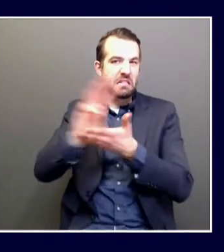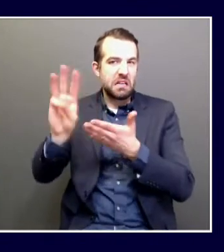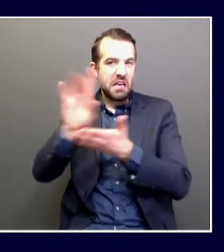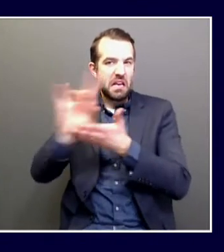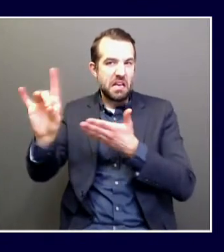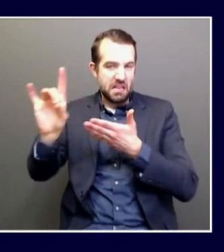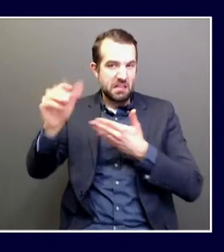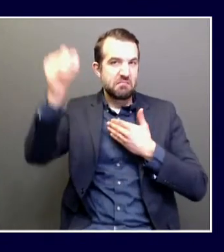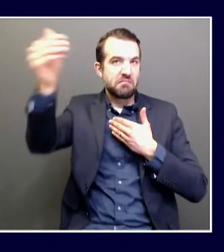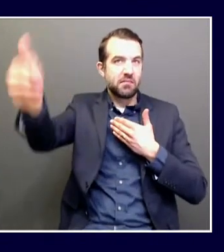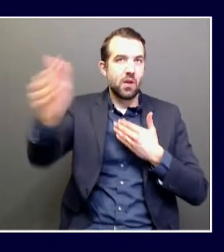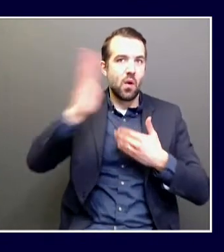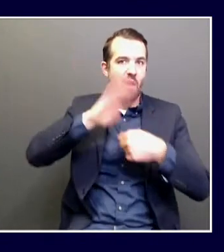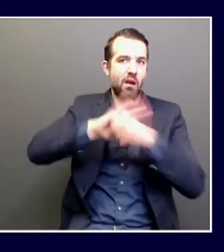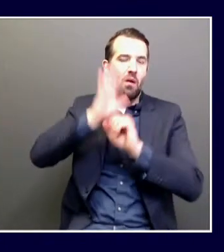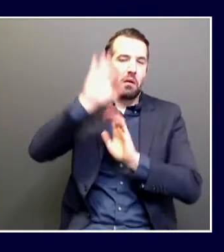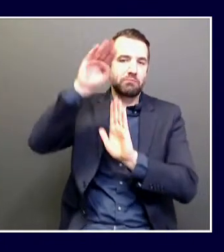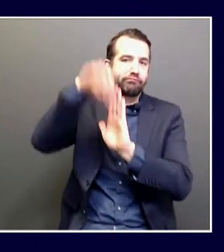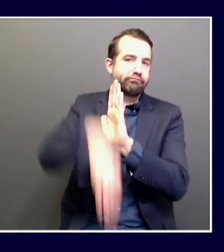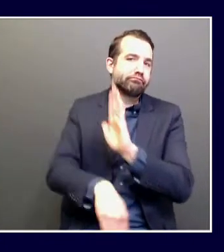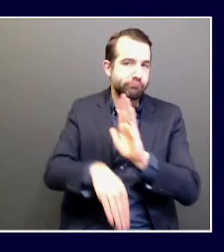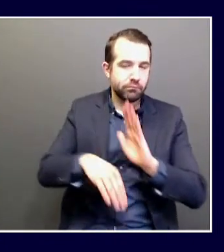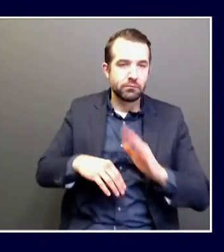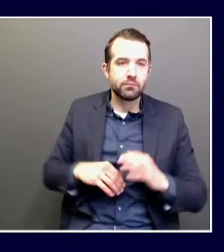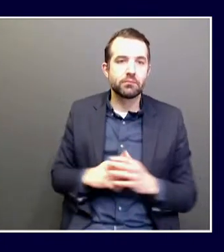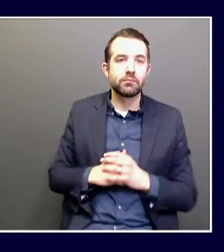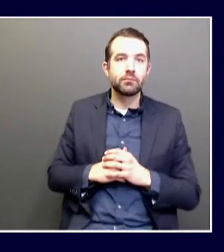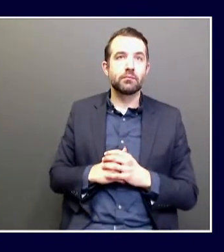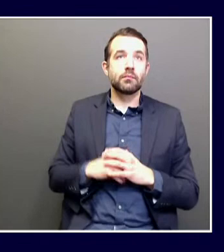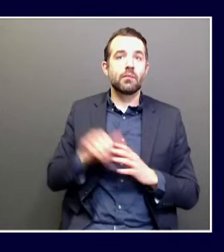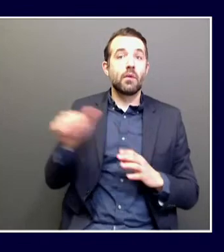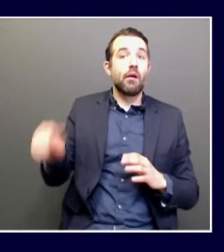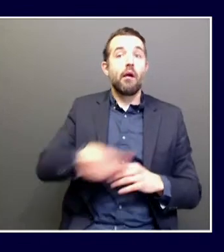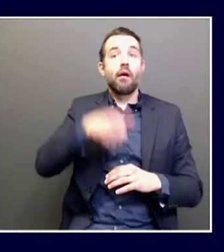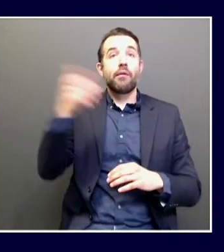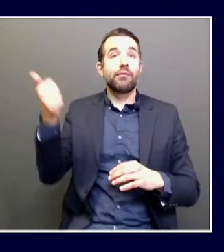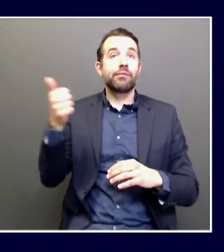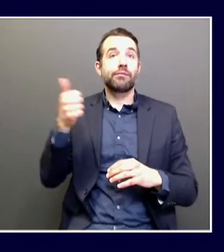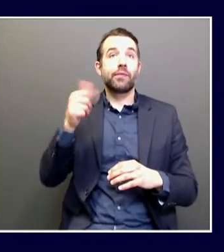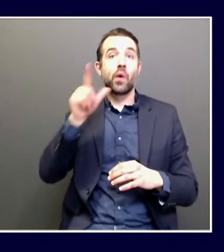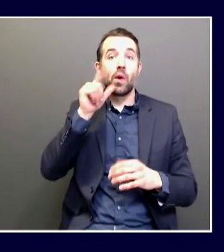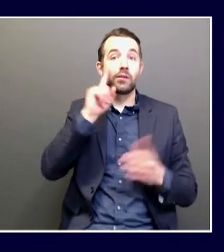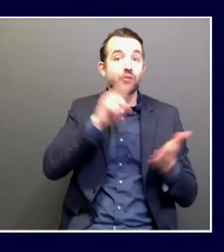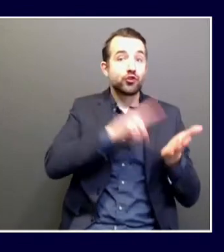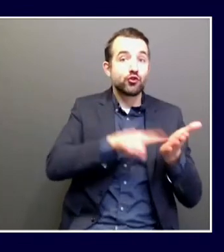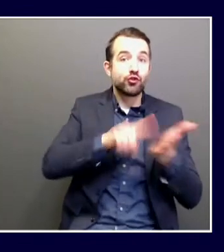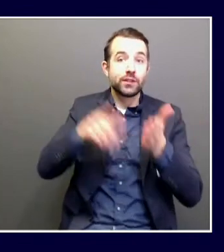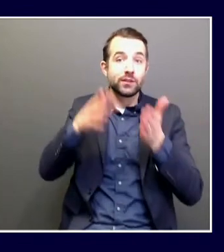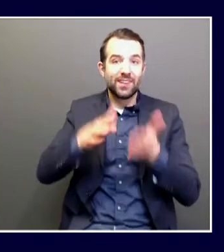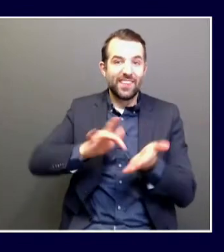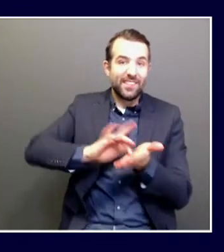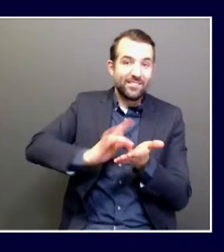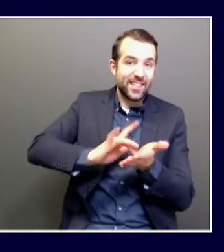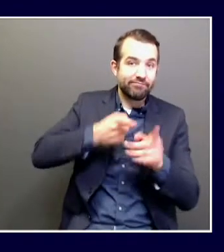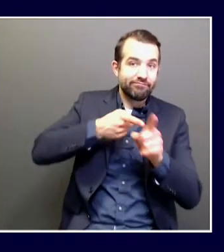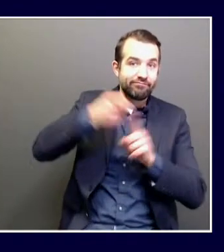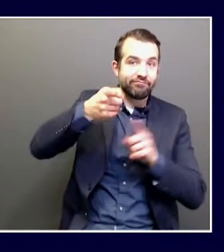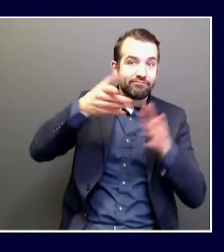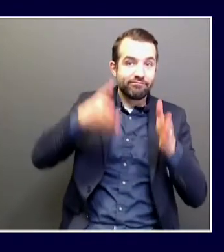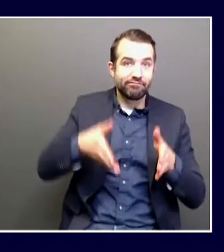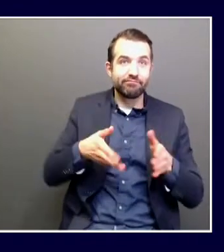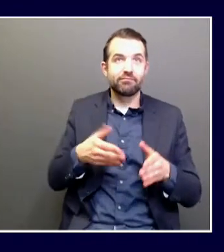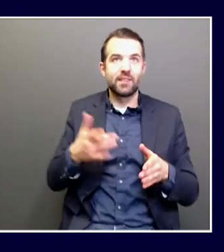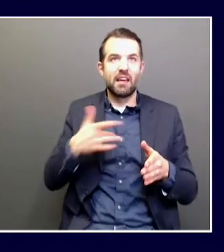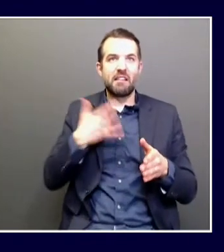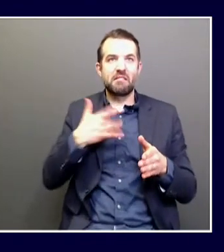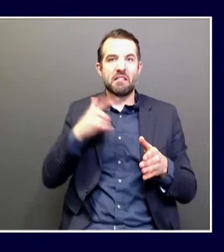academic healthcare have said that it's reasonable to think that in the late winter and spring, things will look